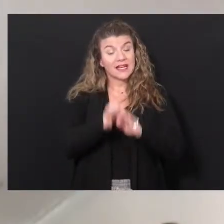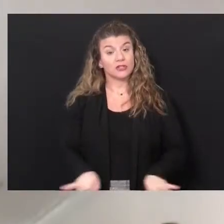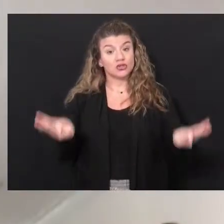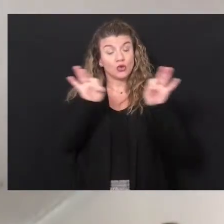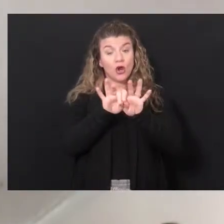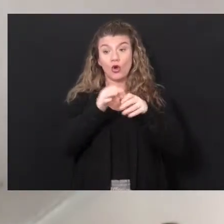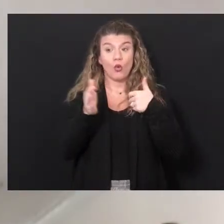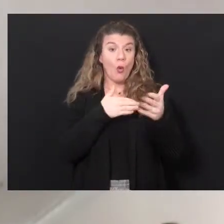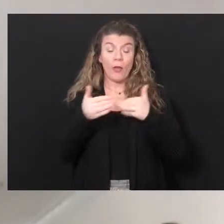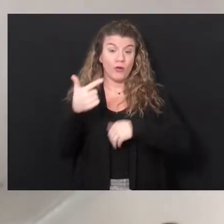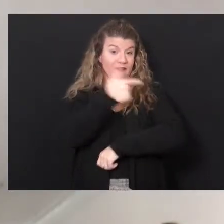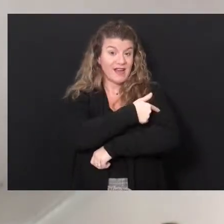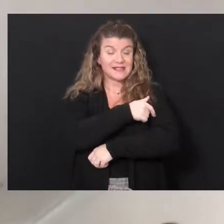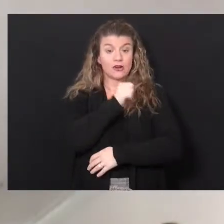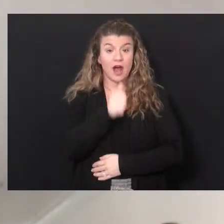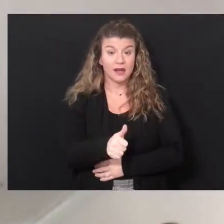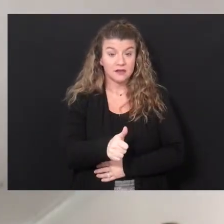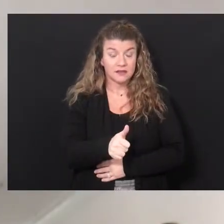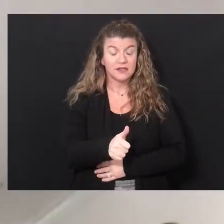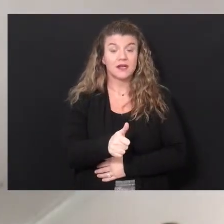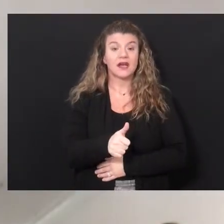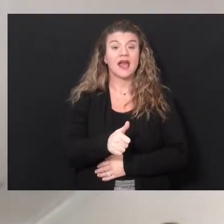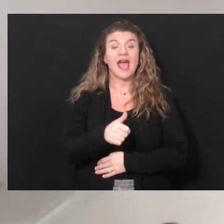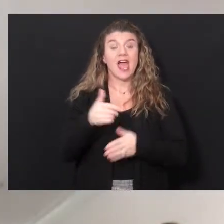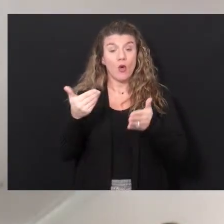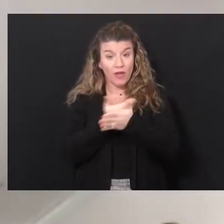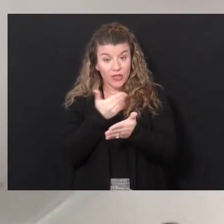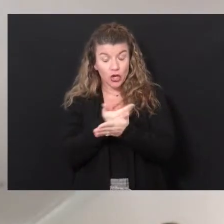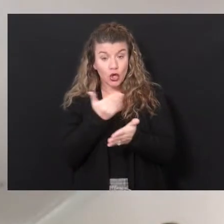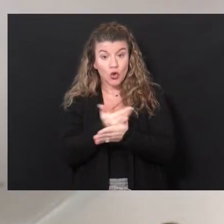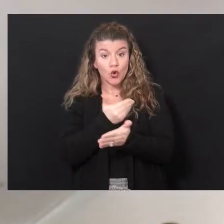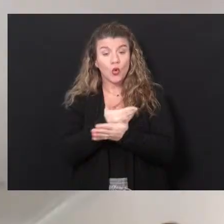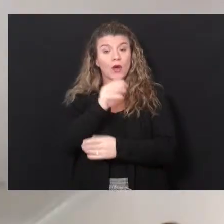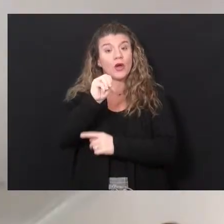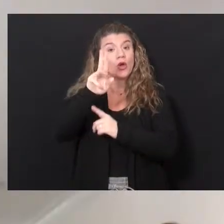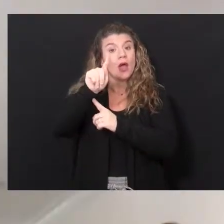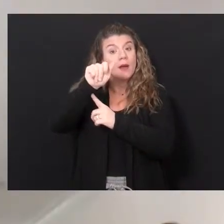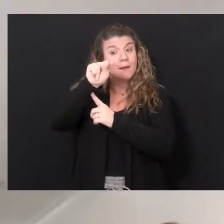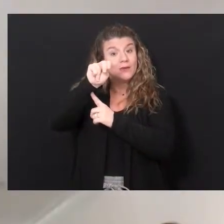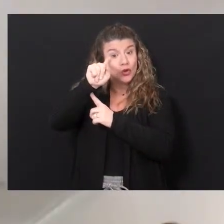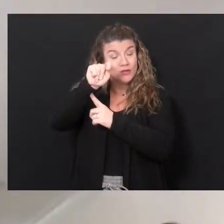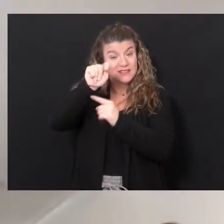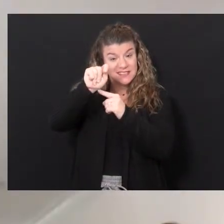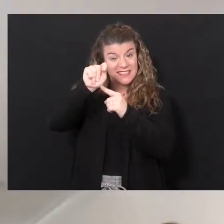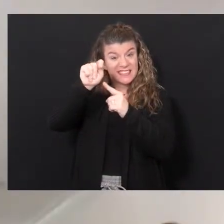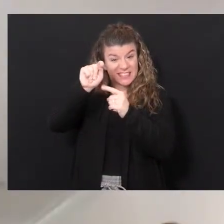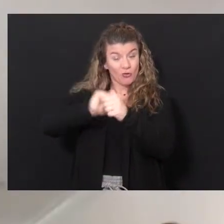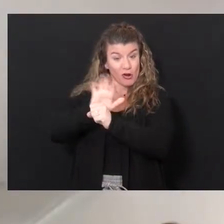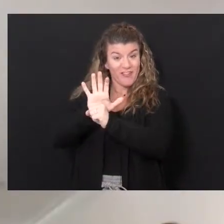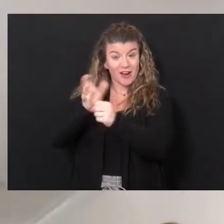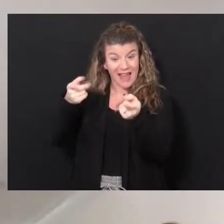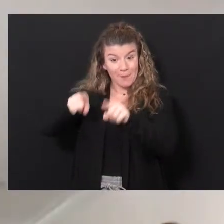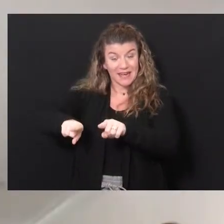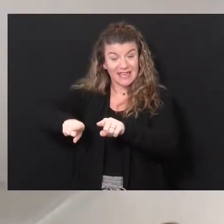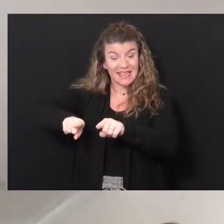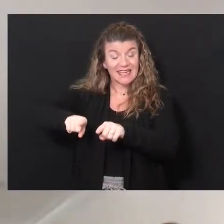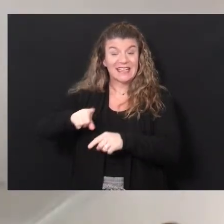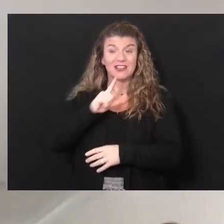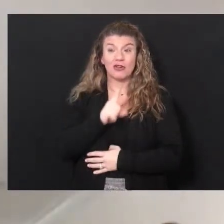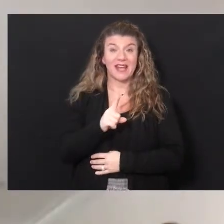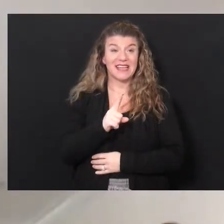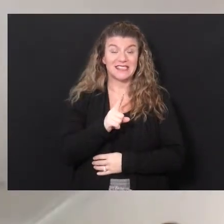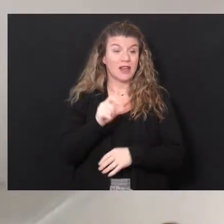get vaccinated or not. And with the new mutant virus forms, there is, I